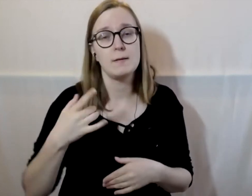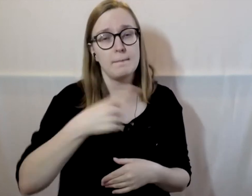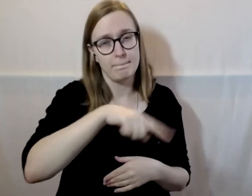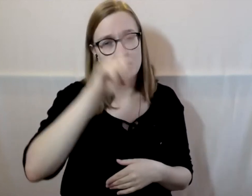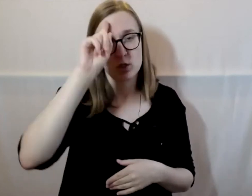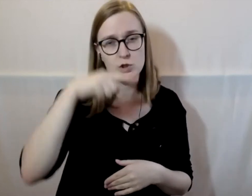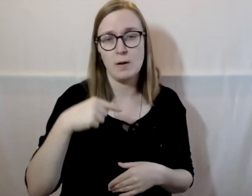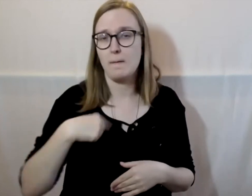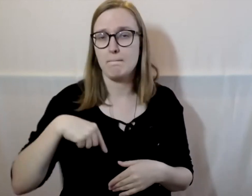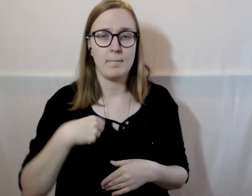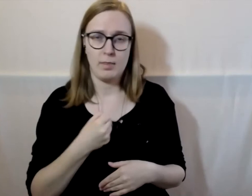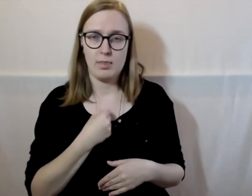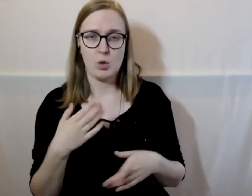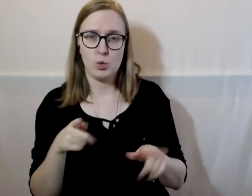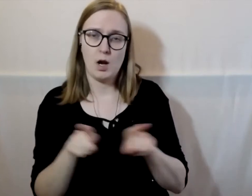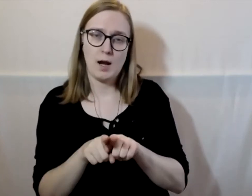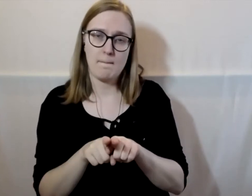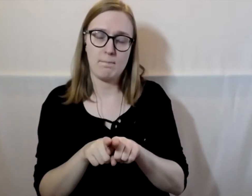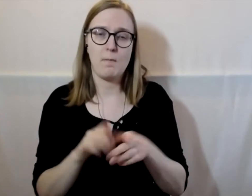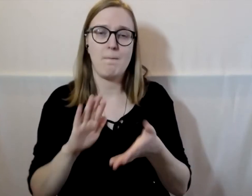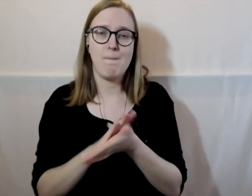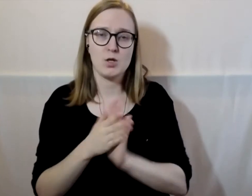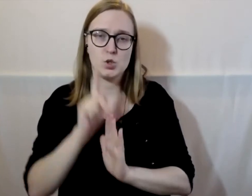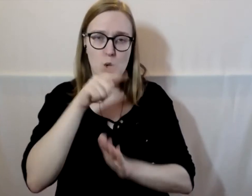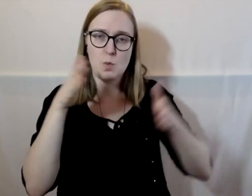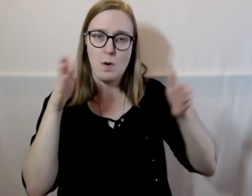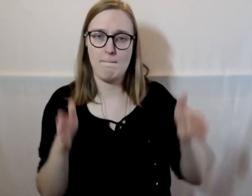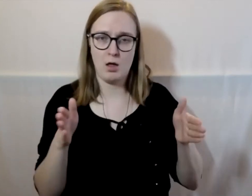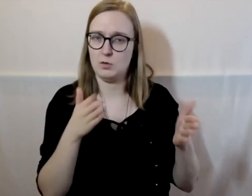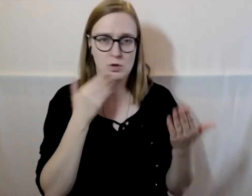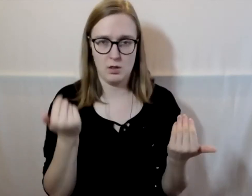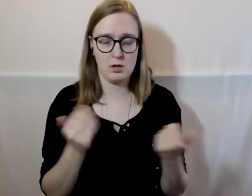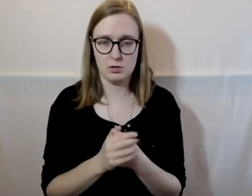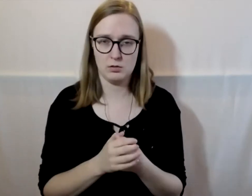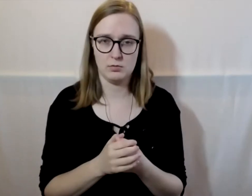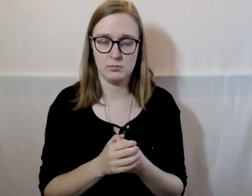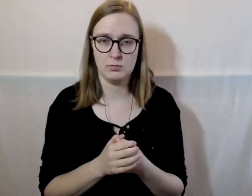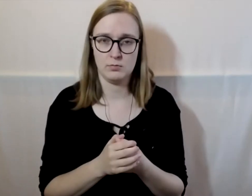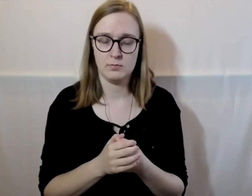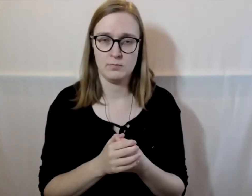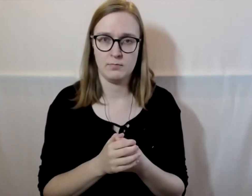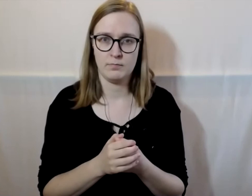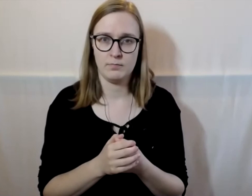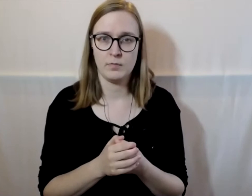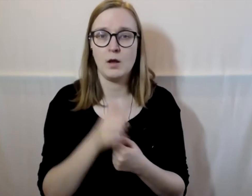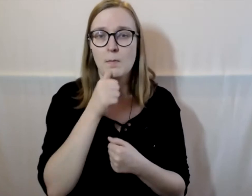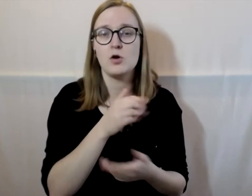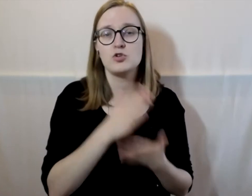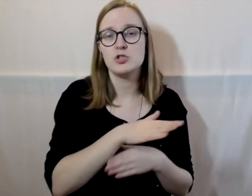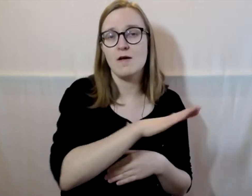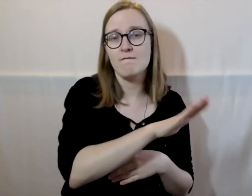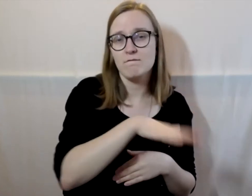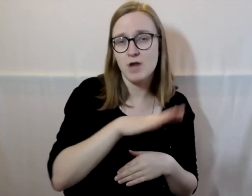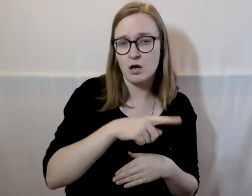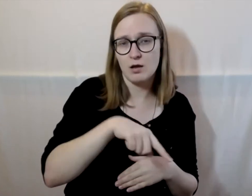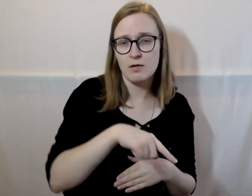this transition year, and students very weak, and even in math, in Lithuanian language,